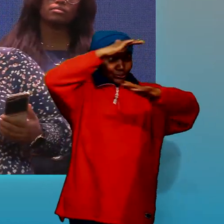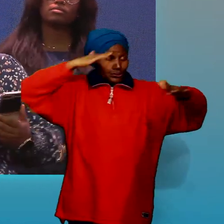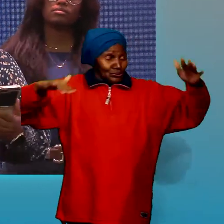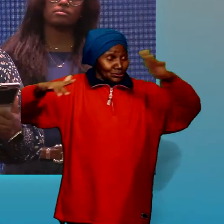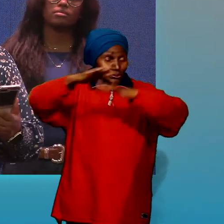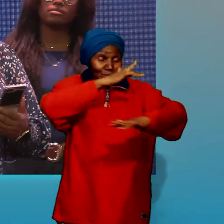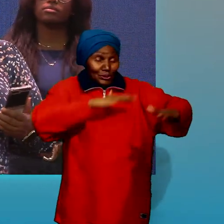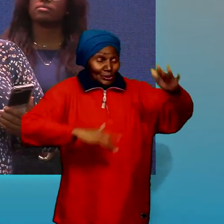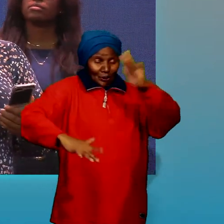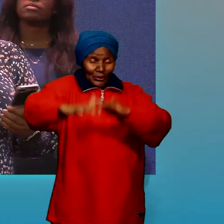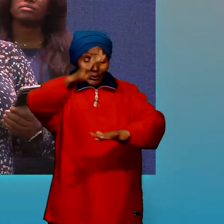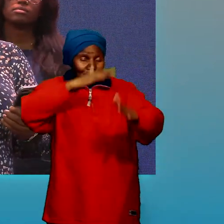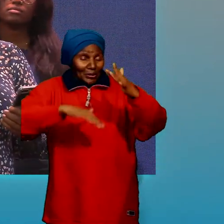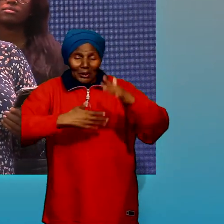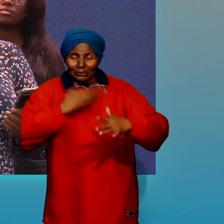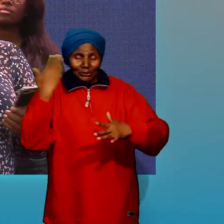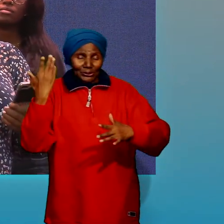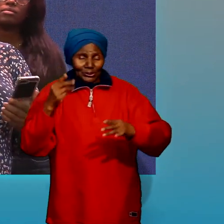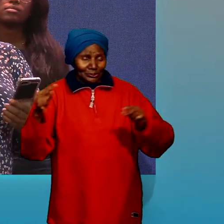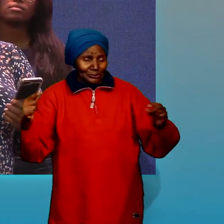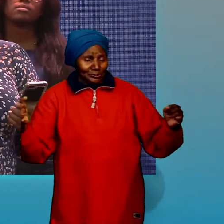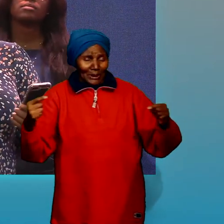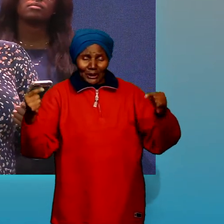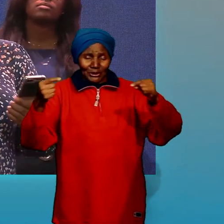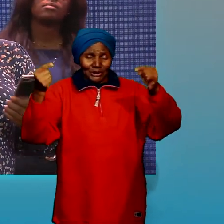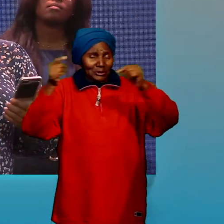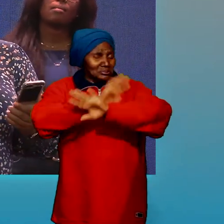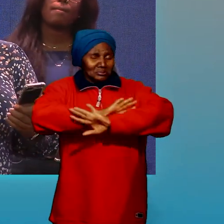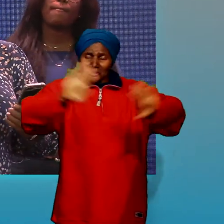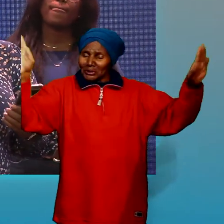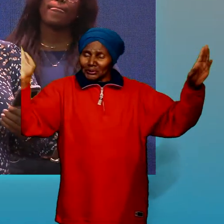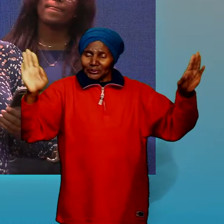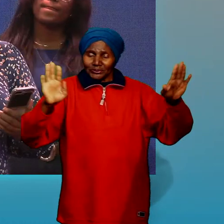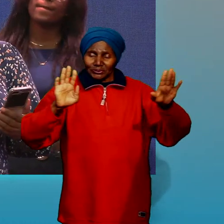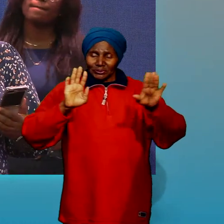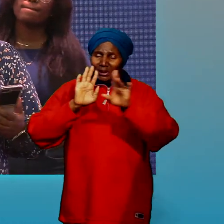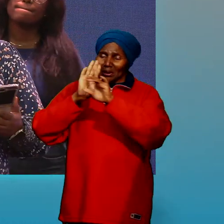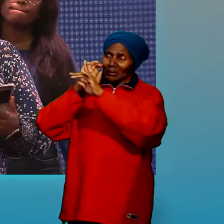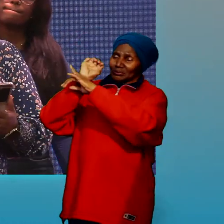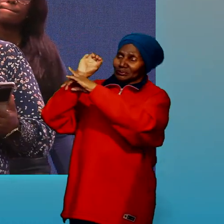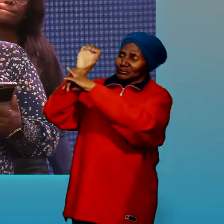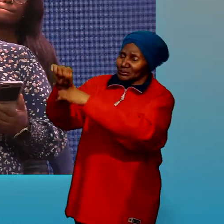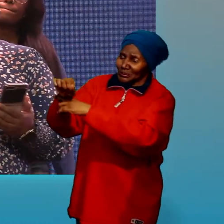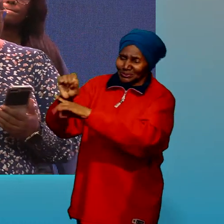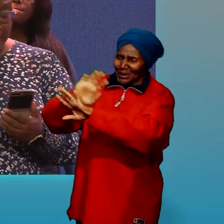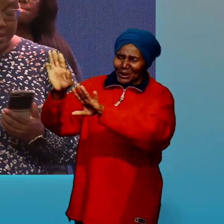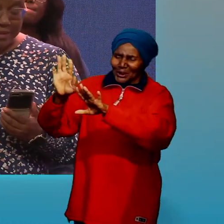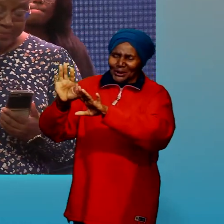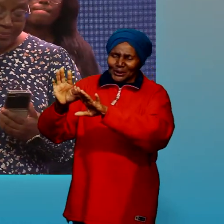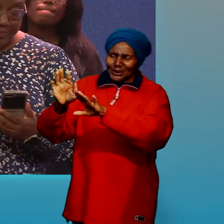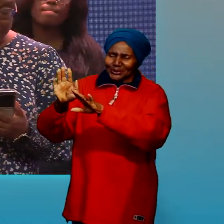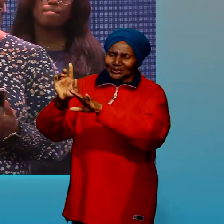none could match him. None could overpower him again.